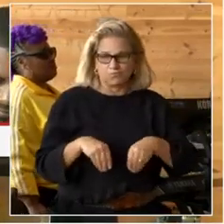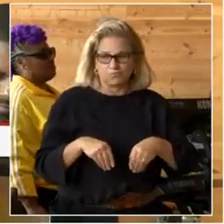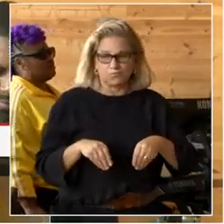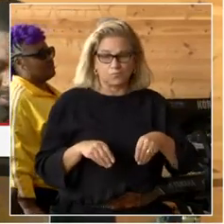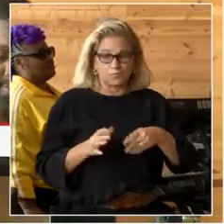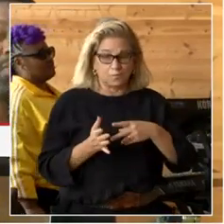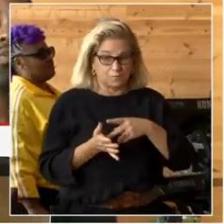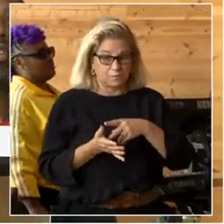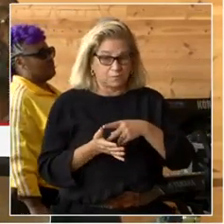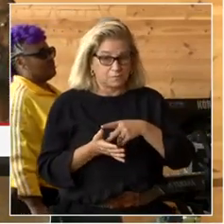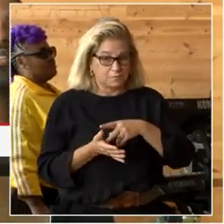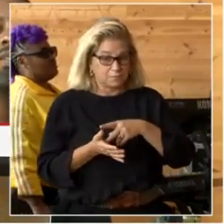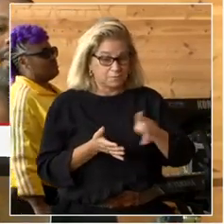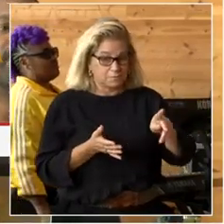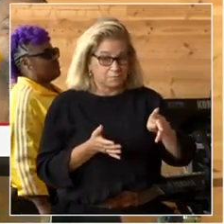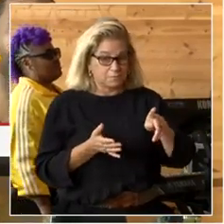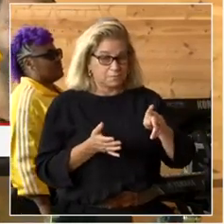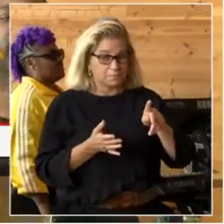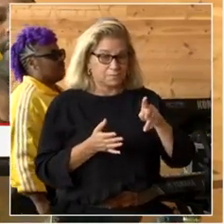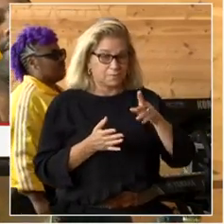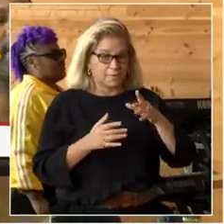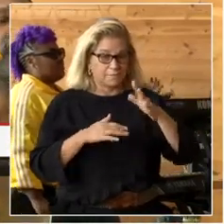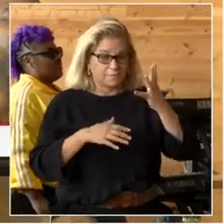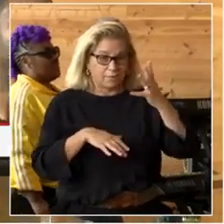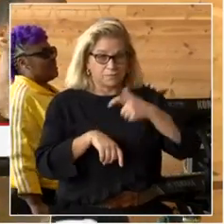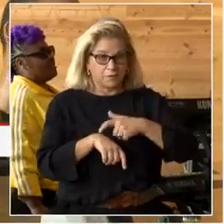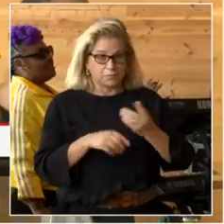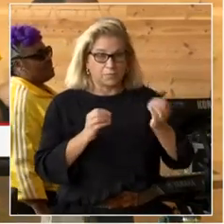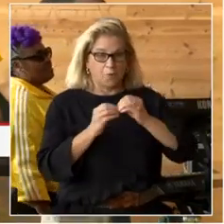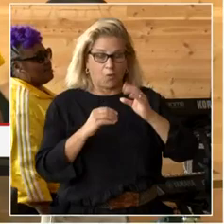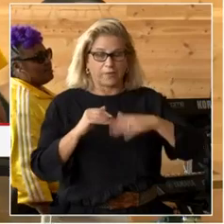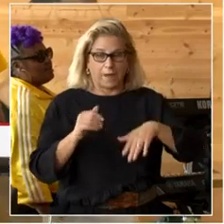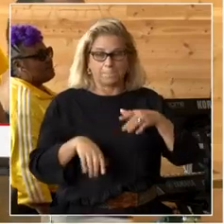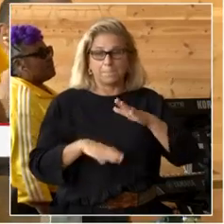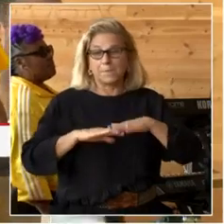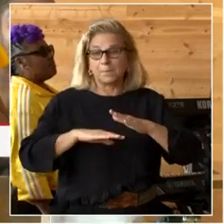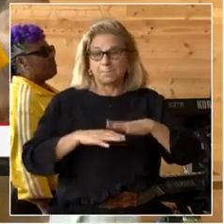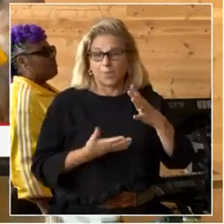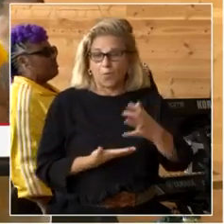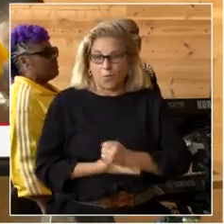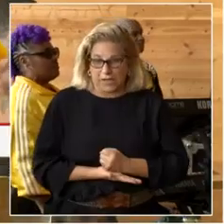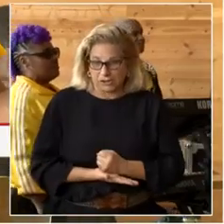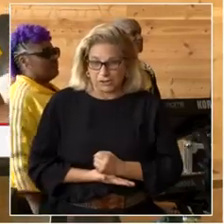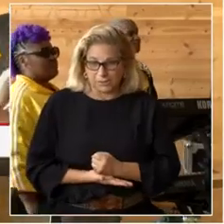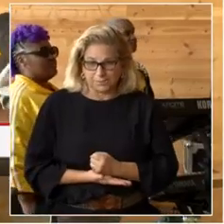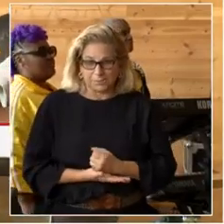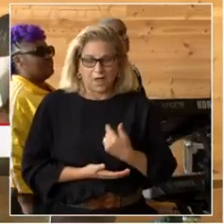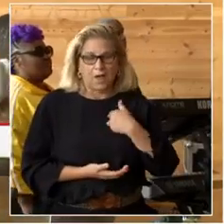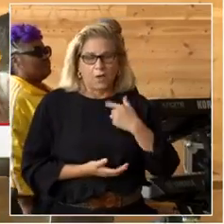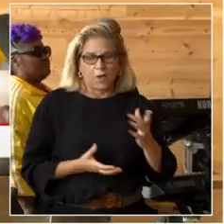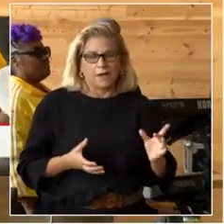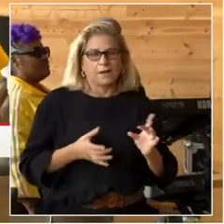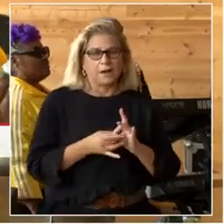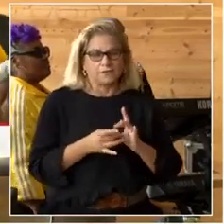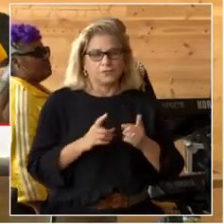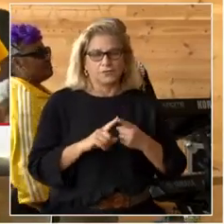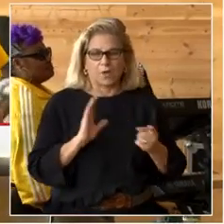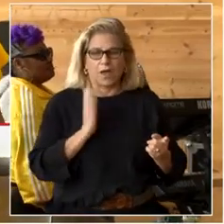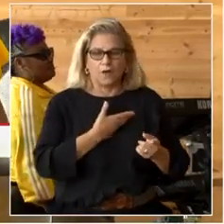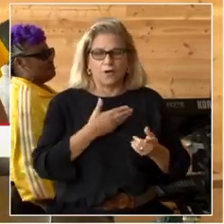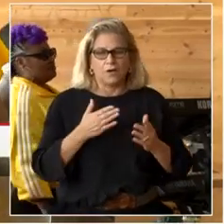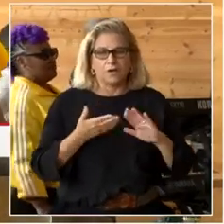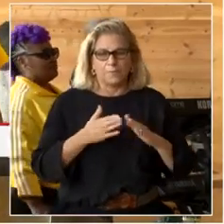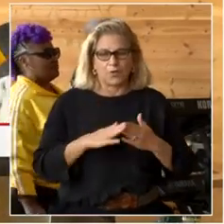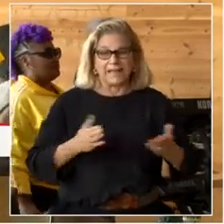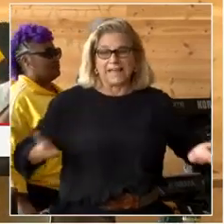5 times the minimum wage. To uplift entire communities. We're connecting domestically and abroad. She has